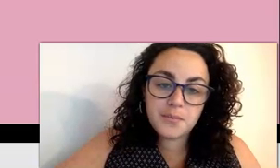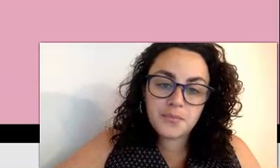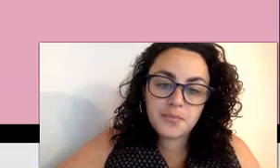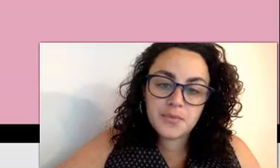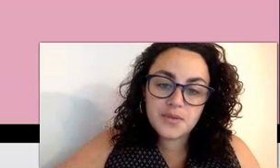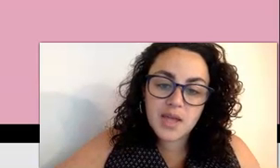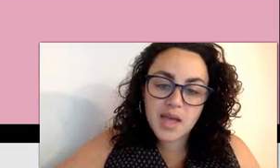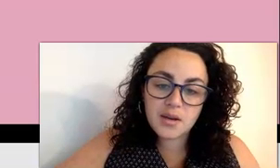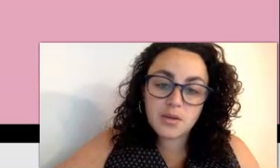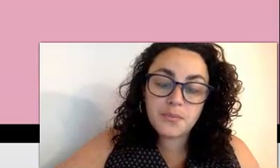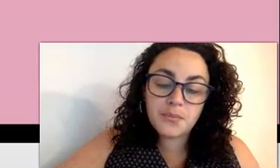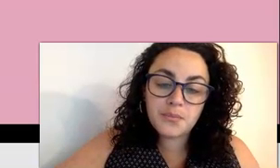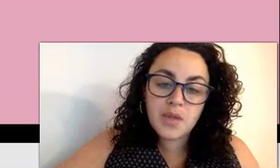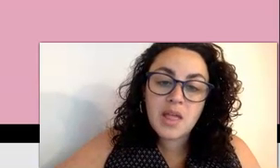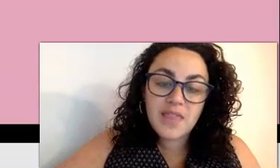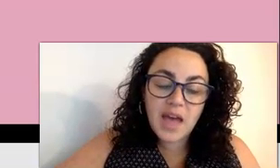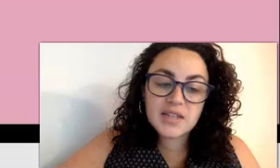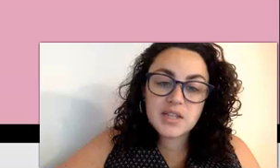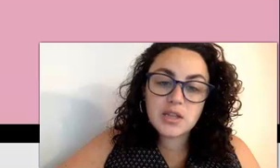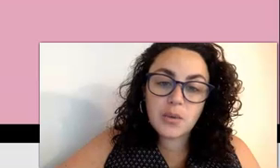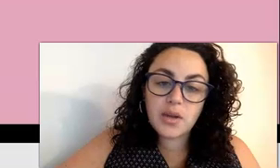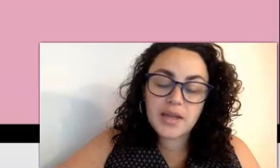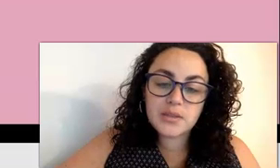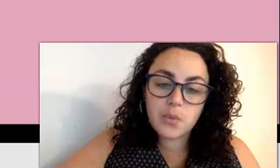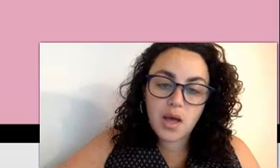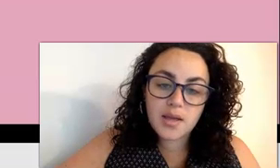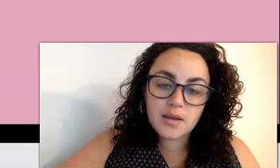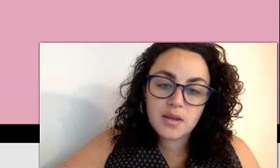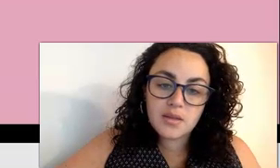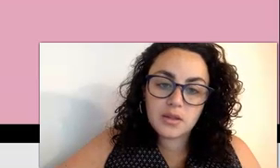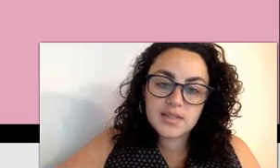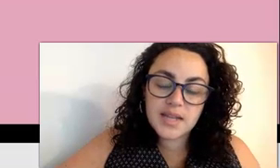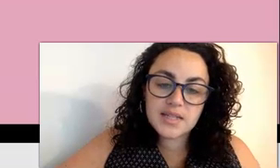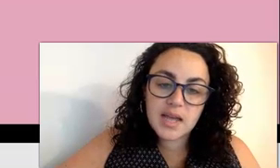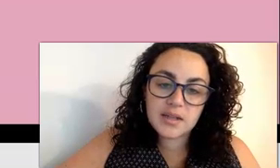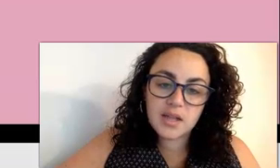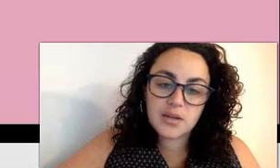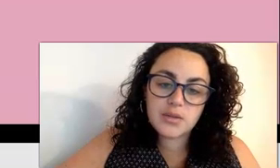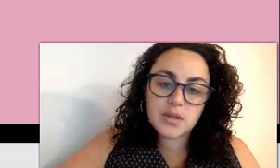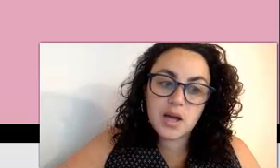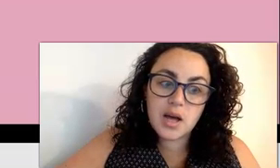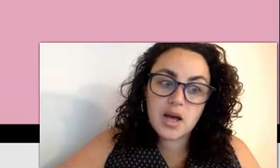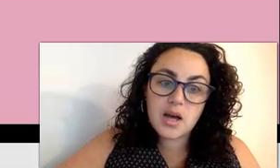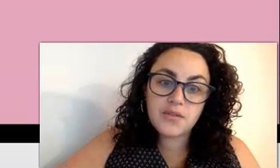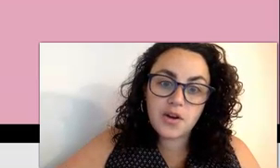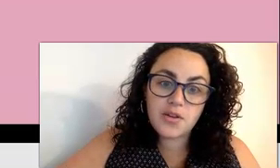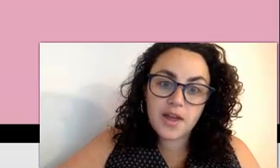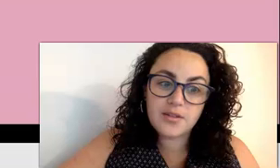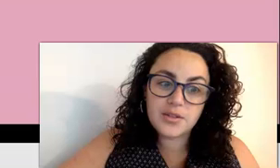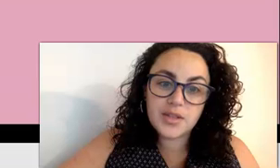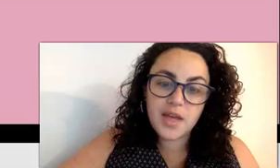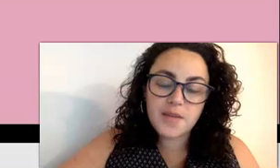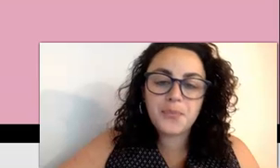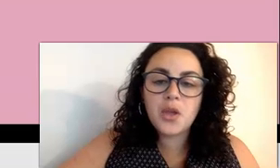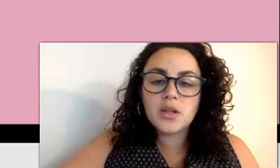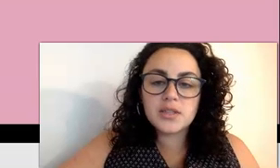diagonal, diagonal. That is a lowercase y. The second diagonal line goes a lot farther down.